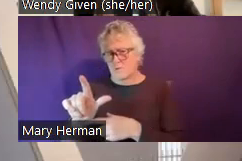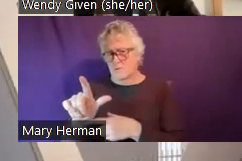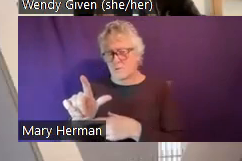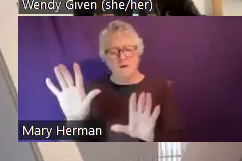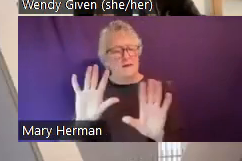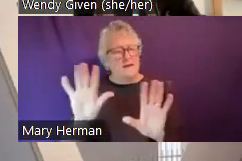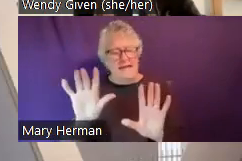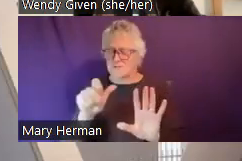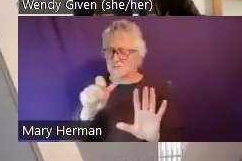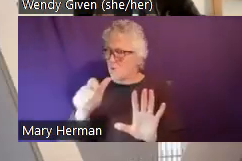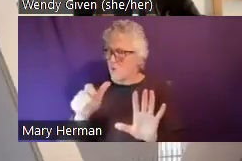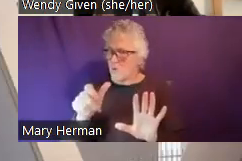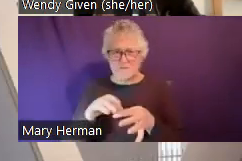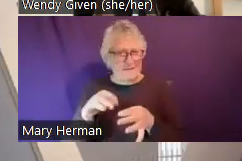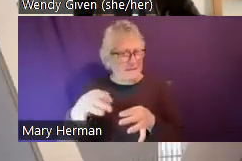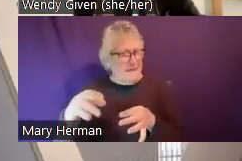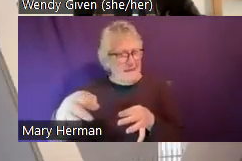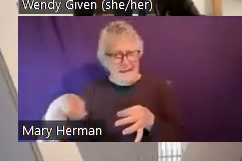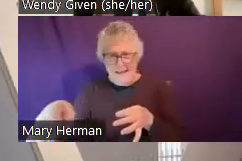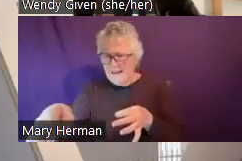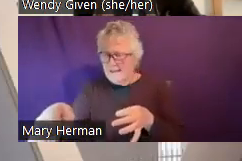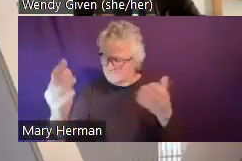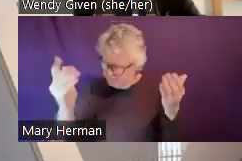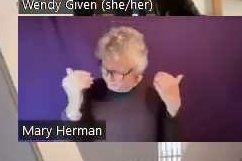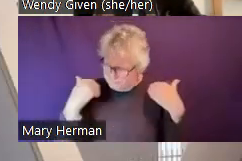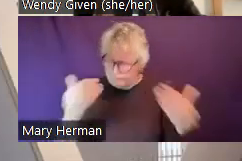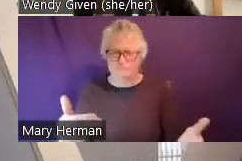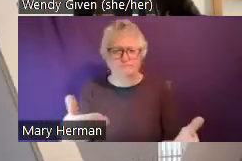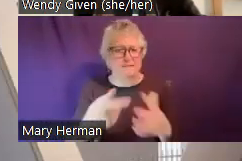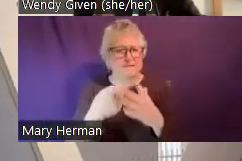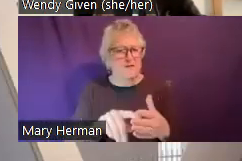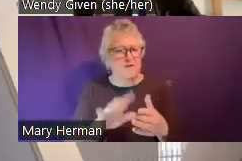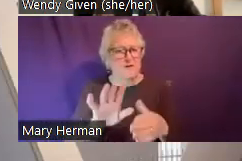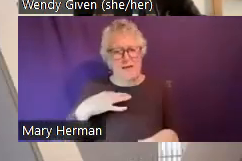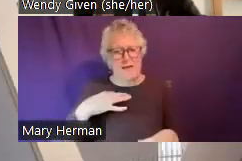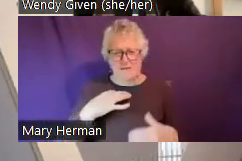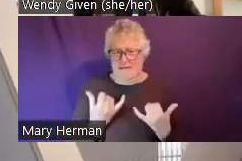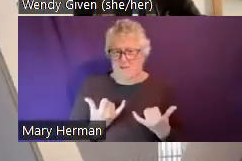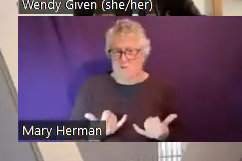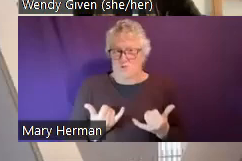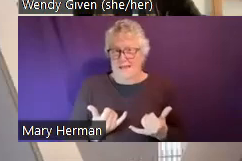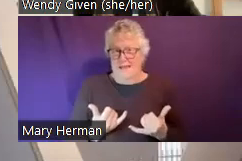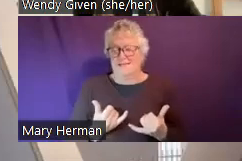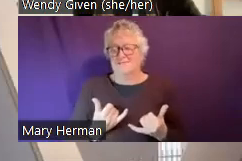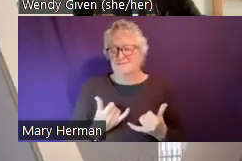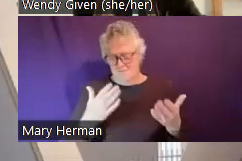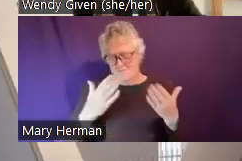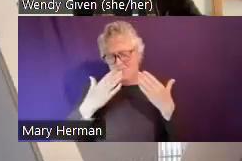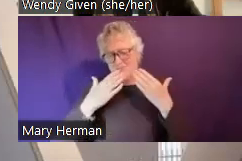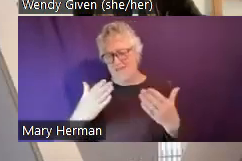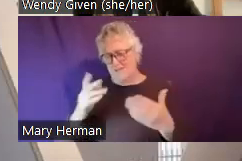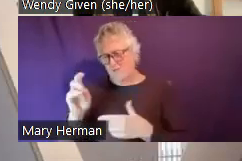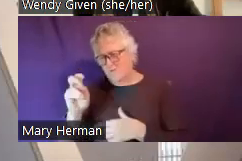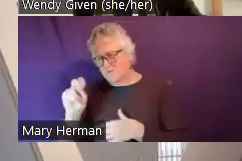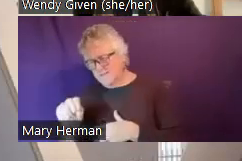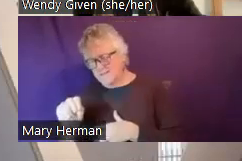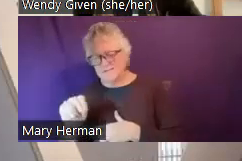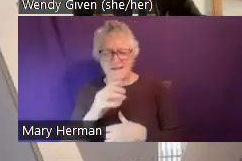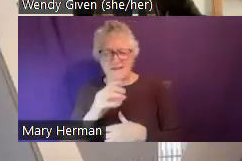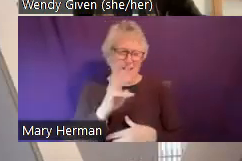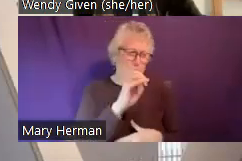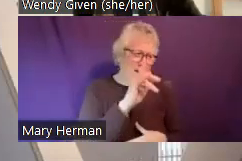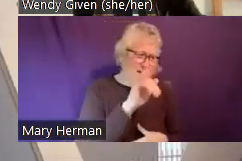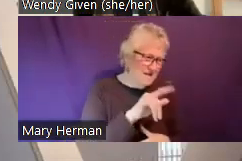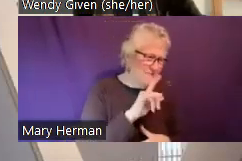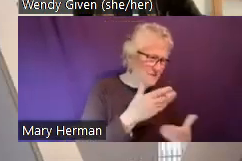delay, get in there and start your application today. So thank you, Kristen and Wendy, for being here. Yeah.